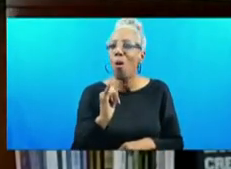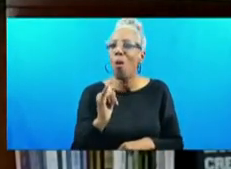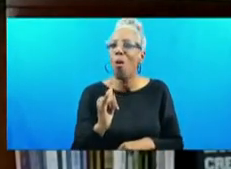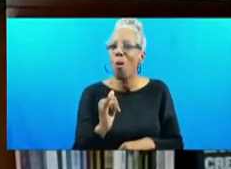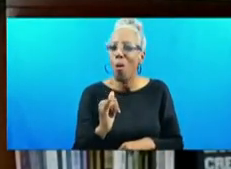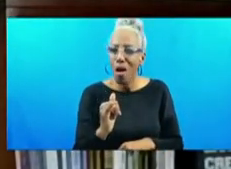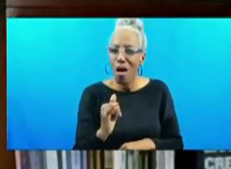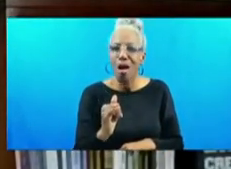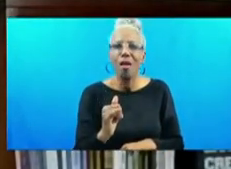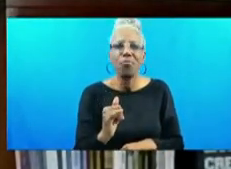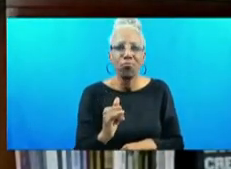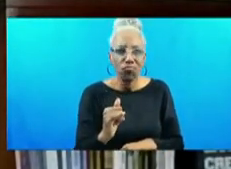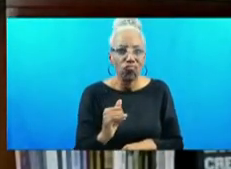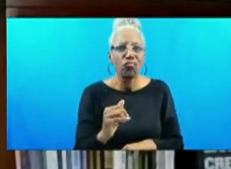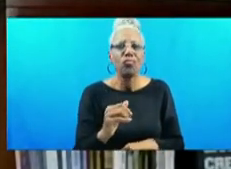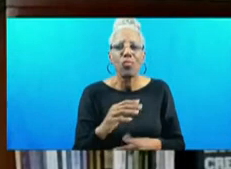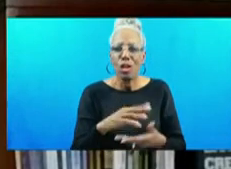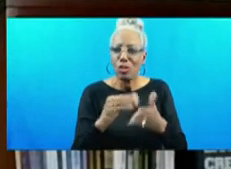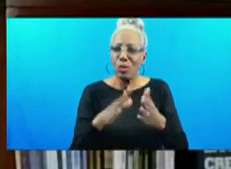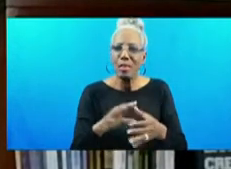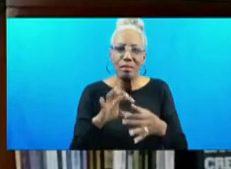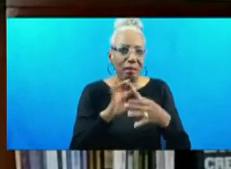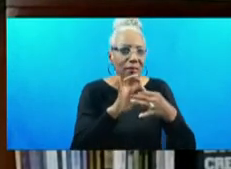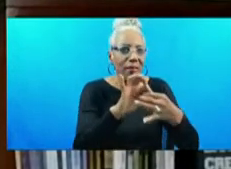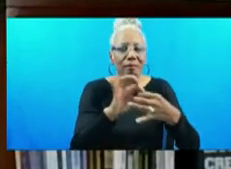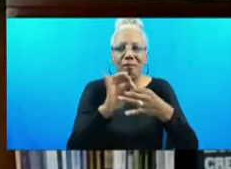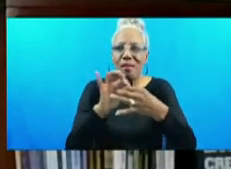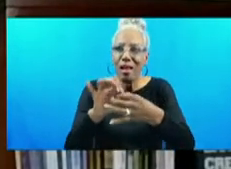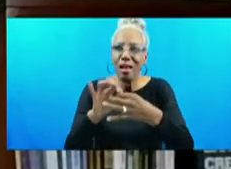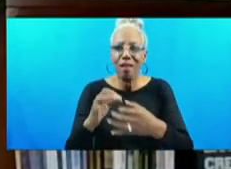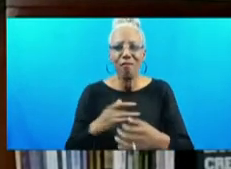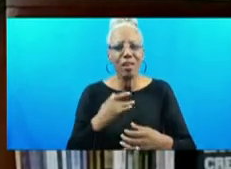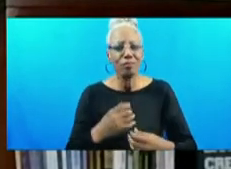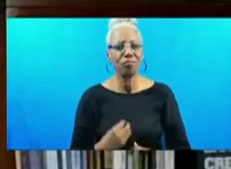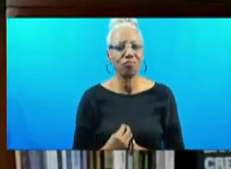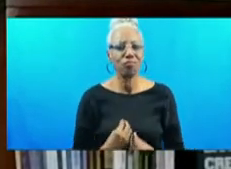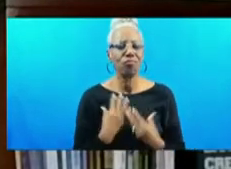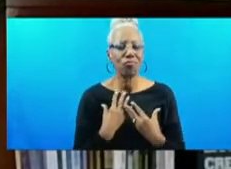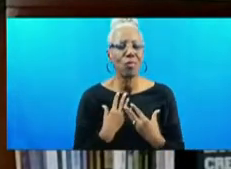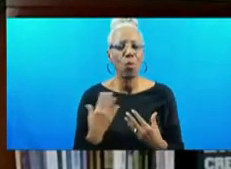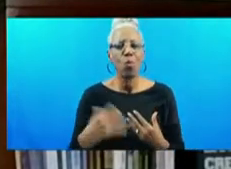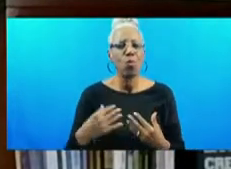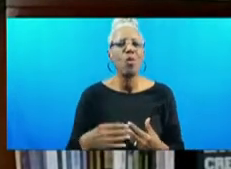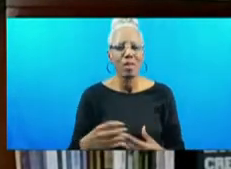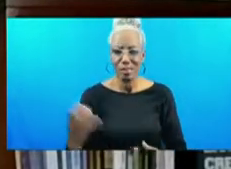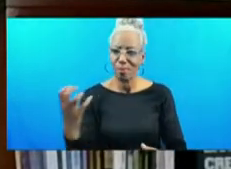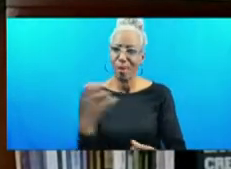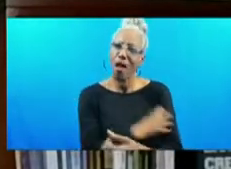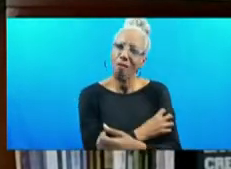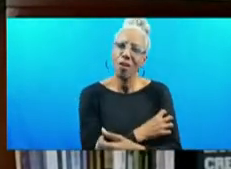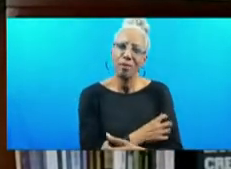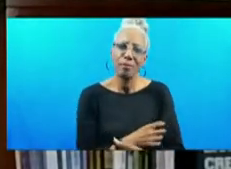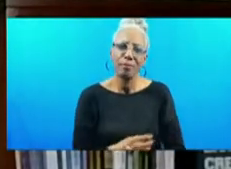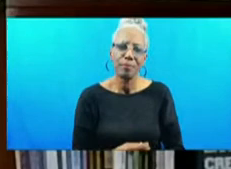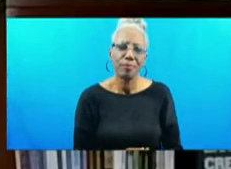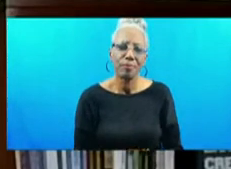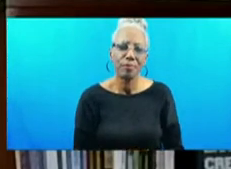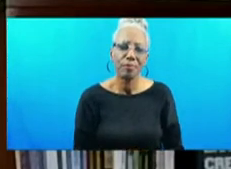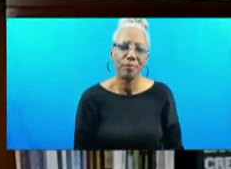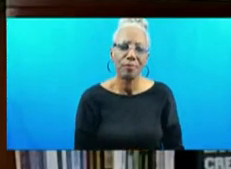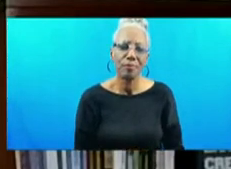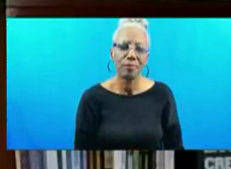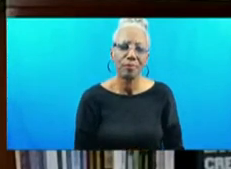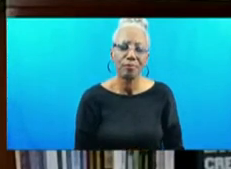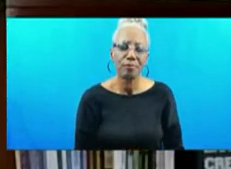be encouraged by. And I really believe that is powerful. Not everybody enters into a profession because